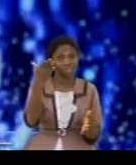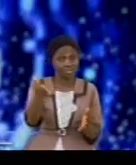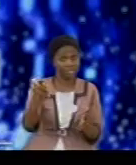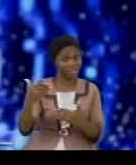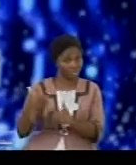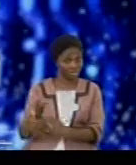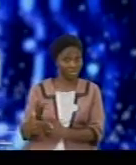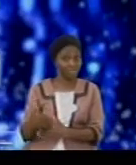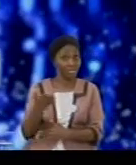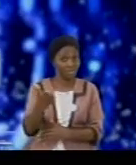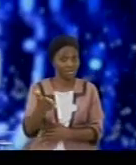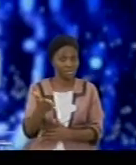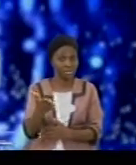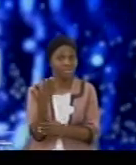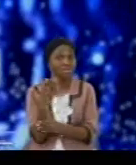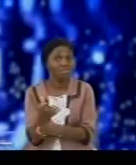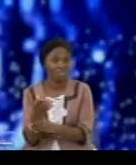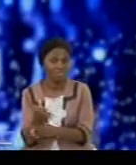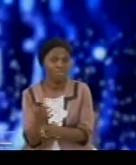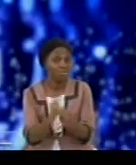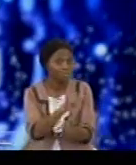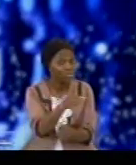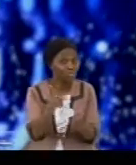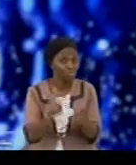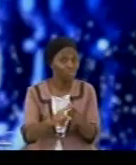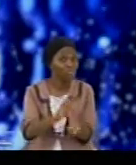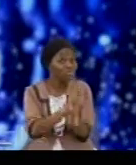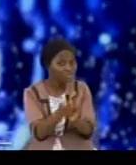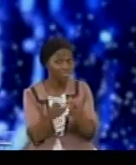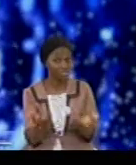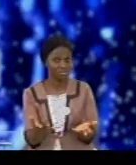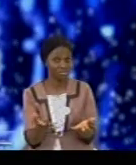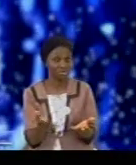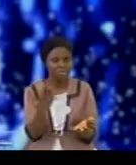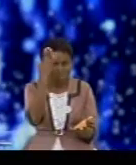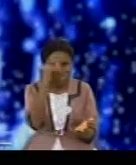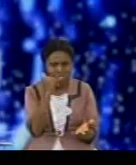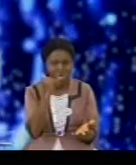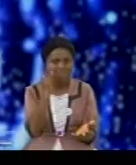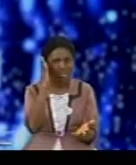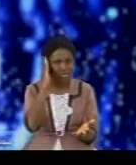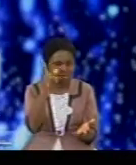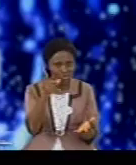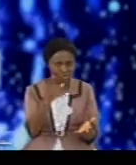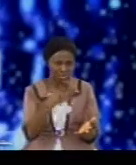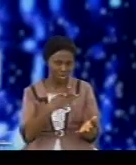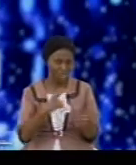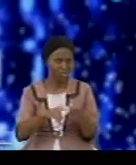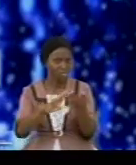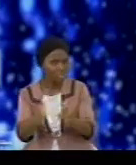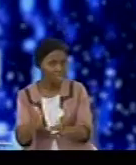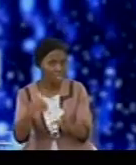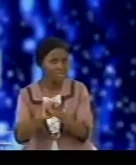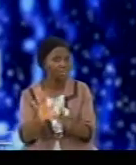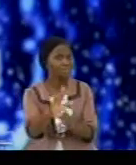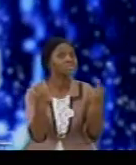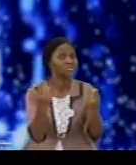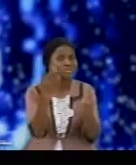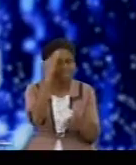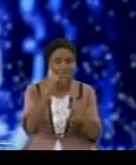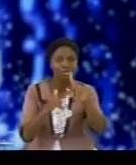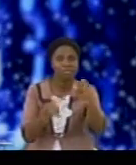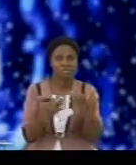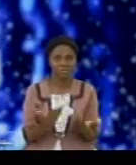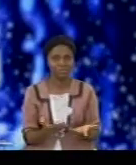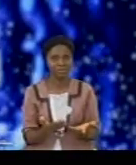side, pleading with you to turn over unto the Lord. Why will you want to die in your sin? No matter the number of your sins, the Lord is willing